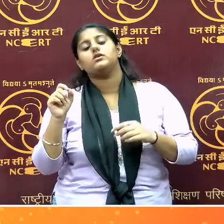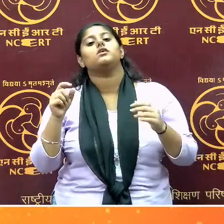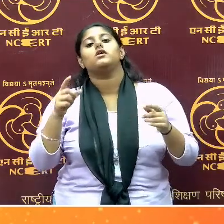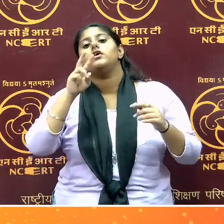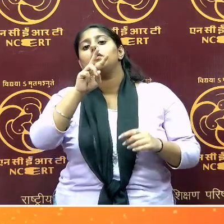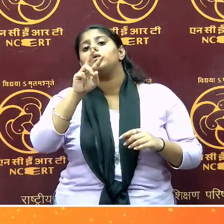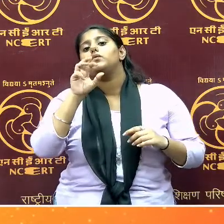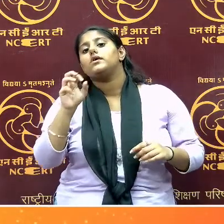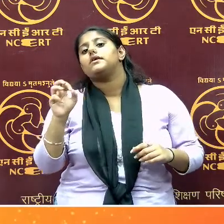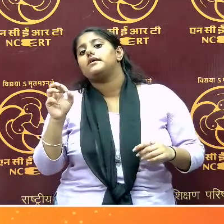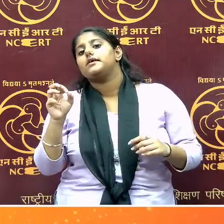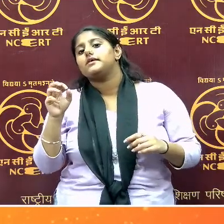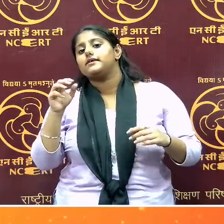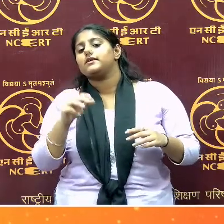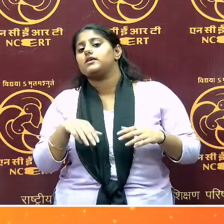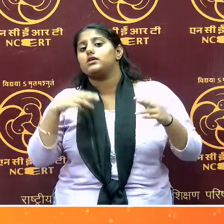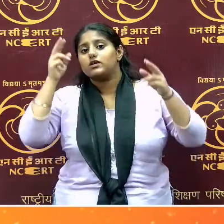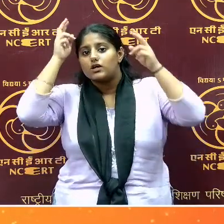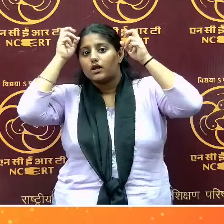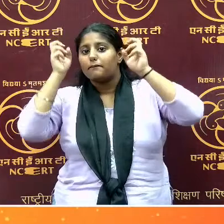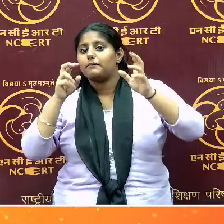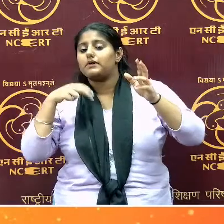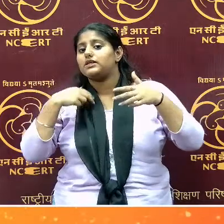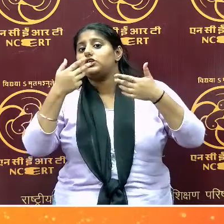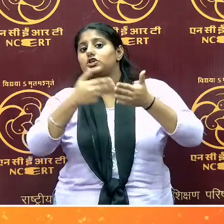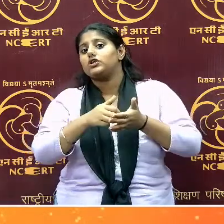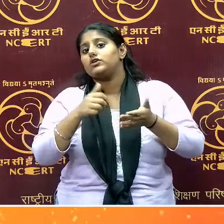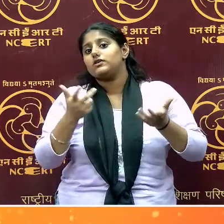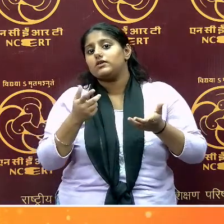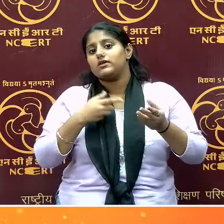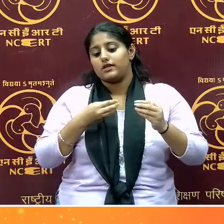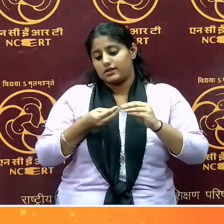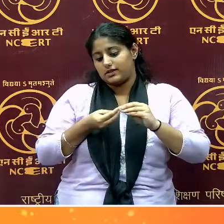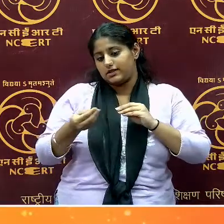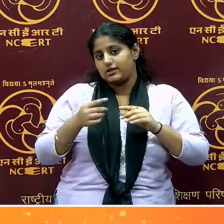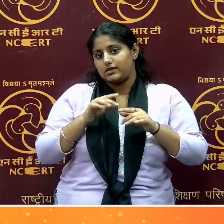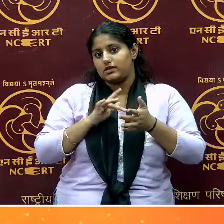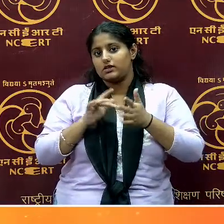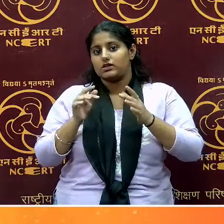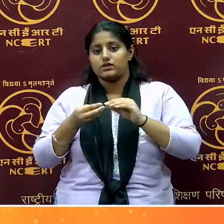should the rabbit go to? Dash is the nearest hundred of